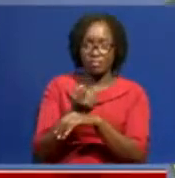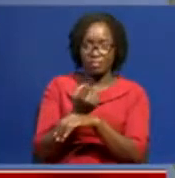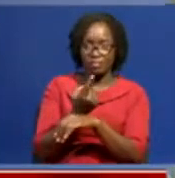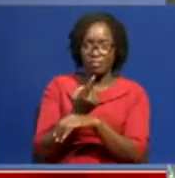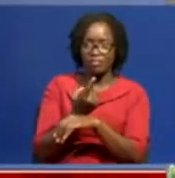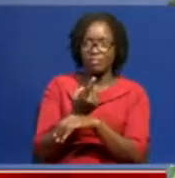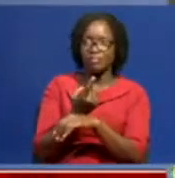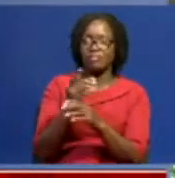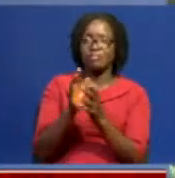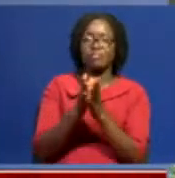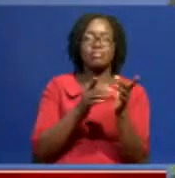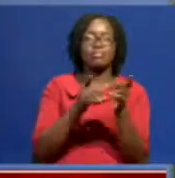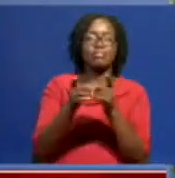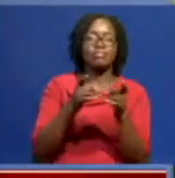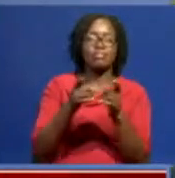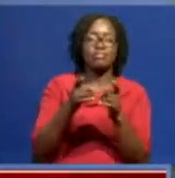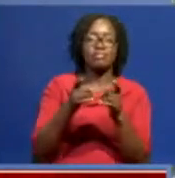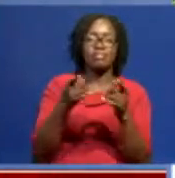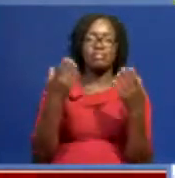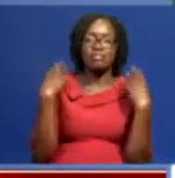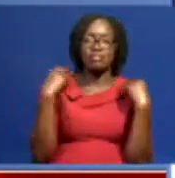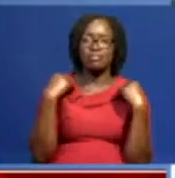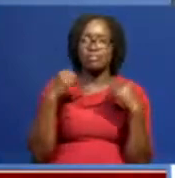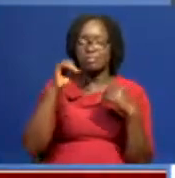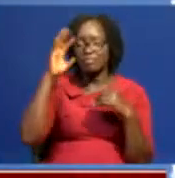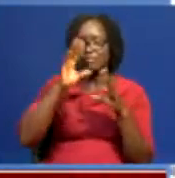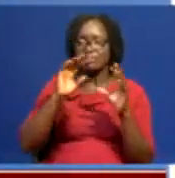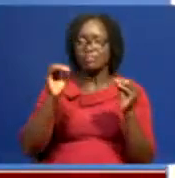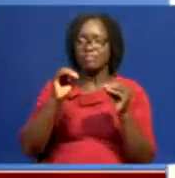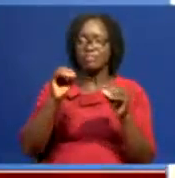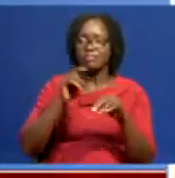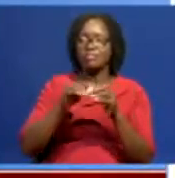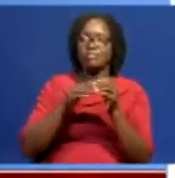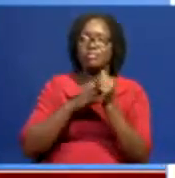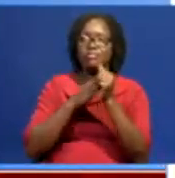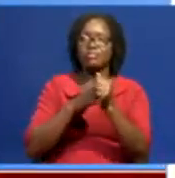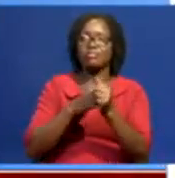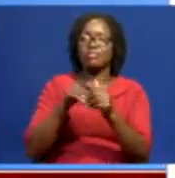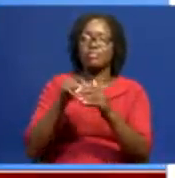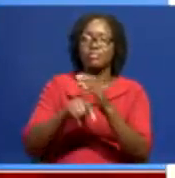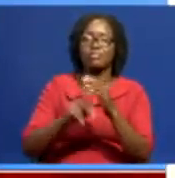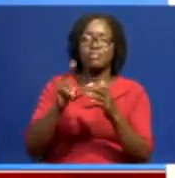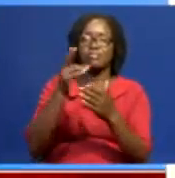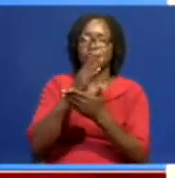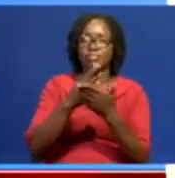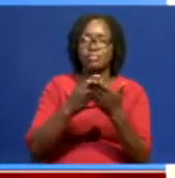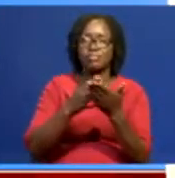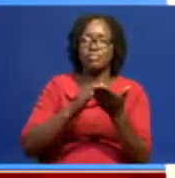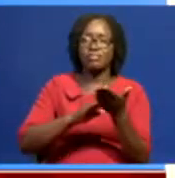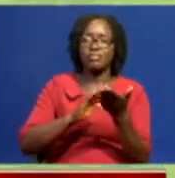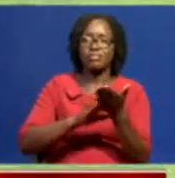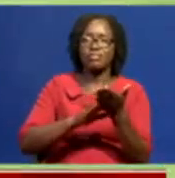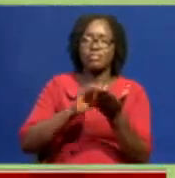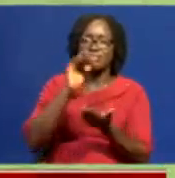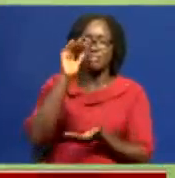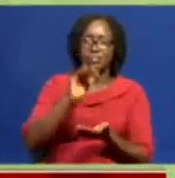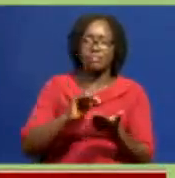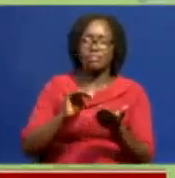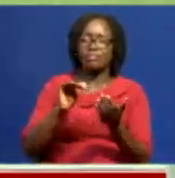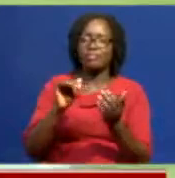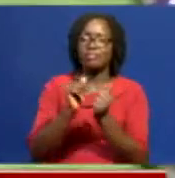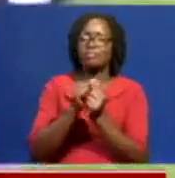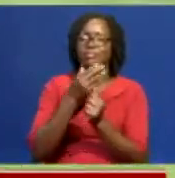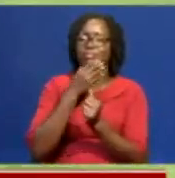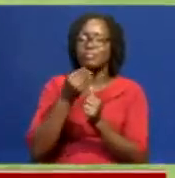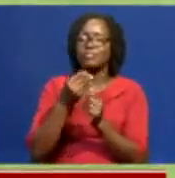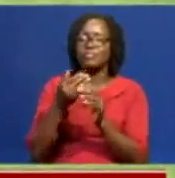on to take control of the game, and it came as no surprise when they took the lead deep into the second half. Migori was reduced to 10 men